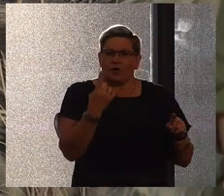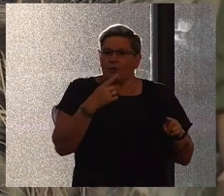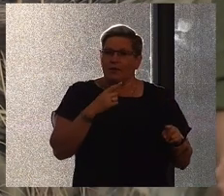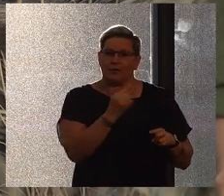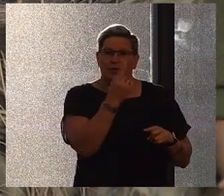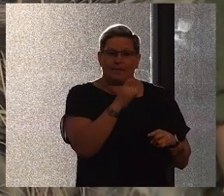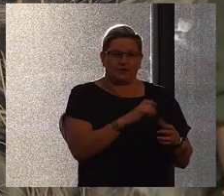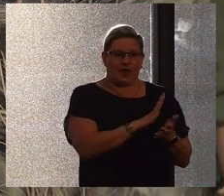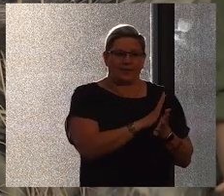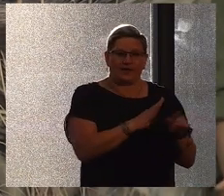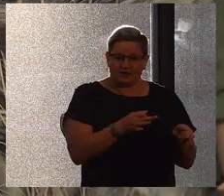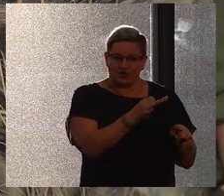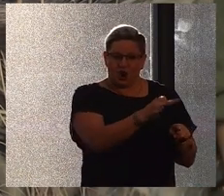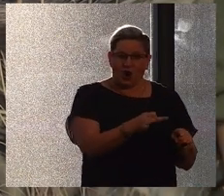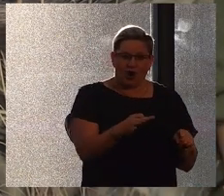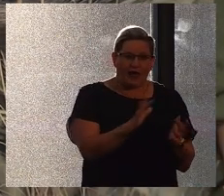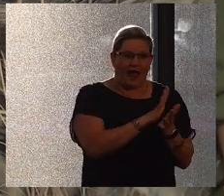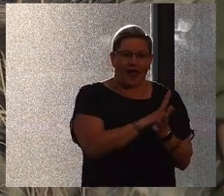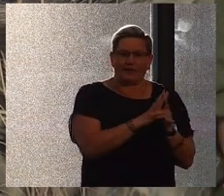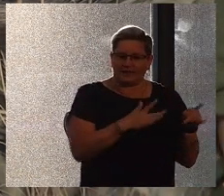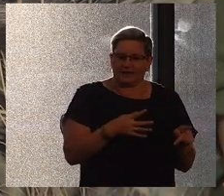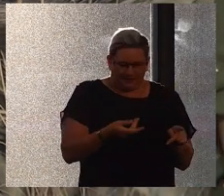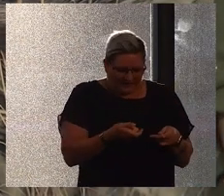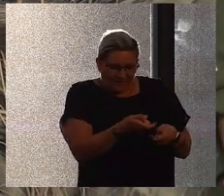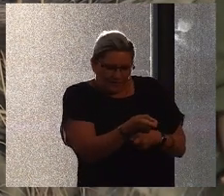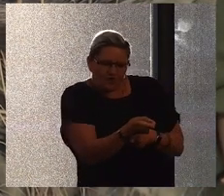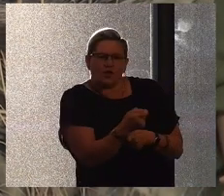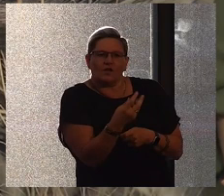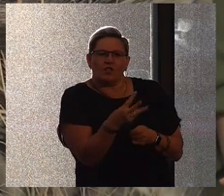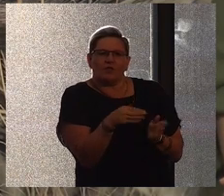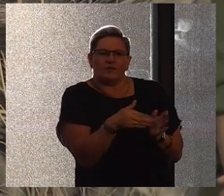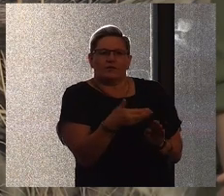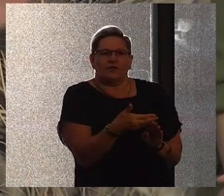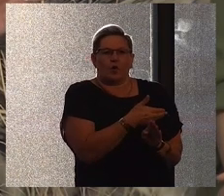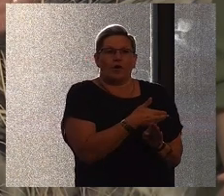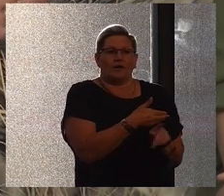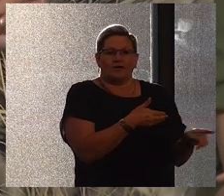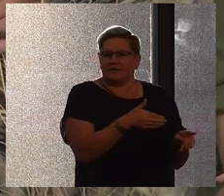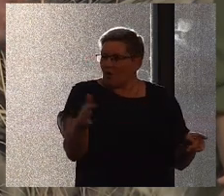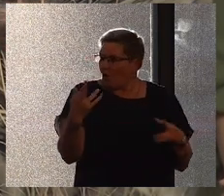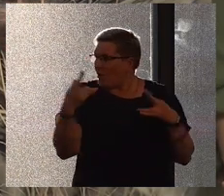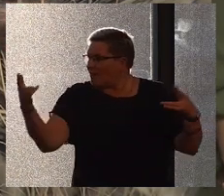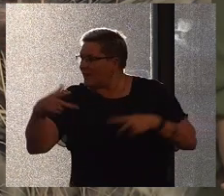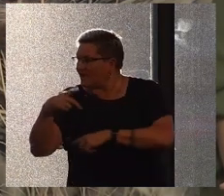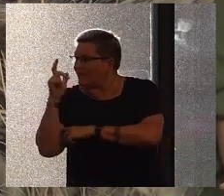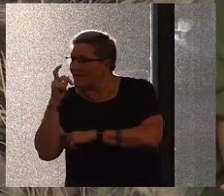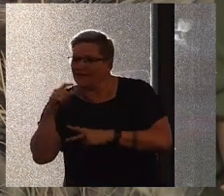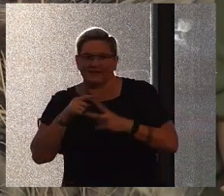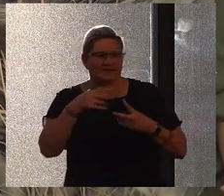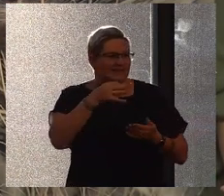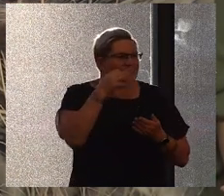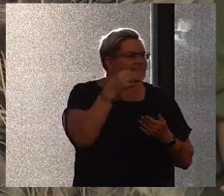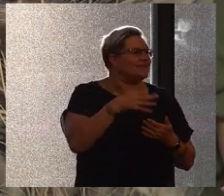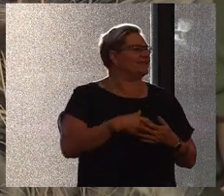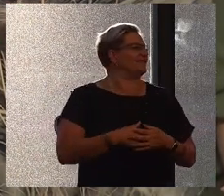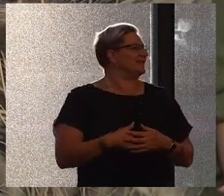happy in our household is the dog, because they get fed half an hour earlier. We hope you've got caffeine, you've got tea,